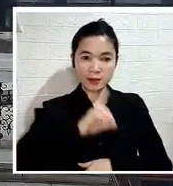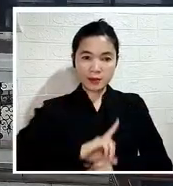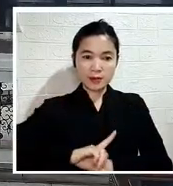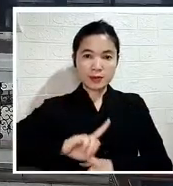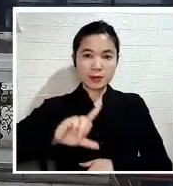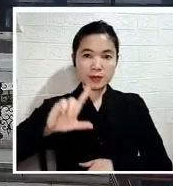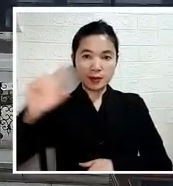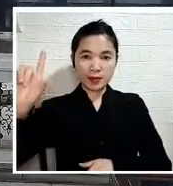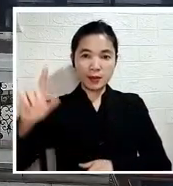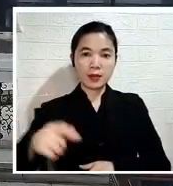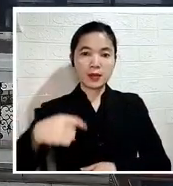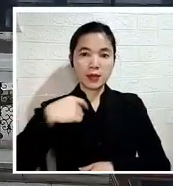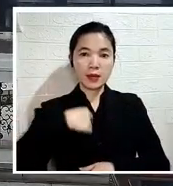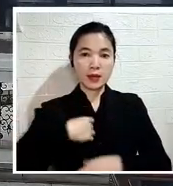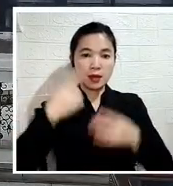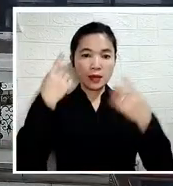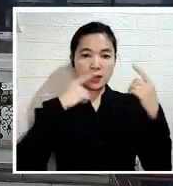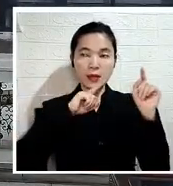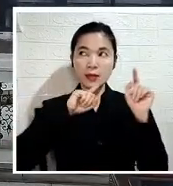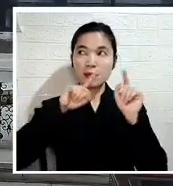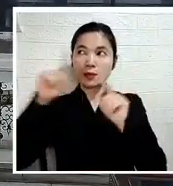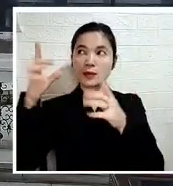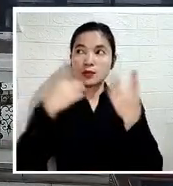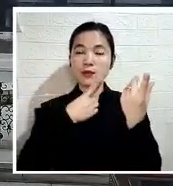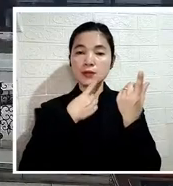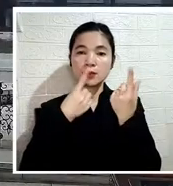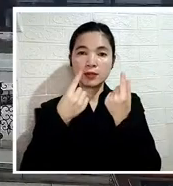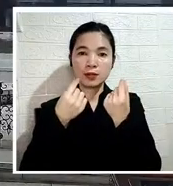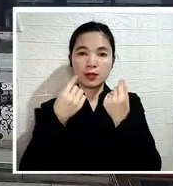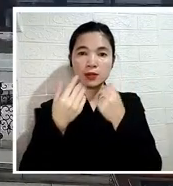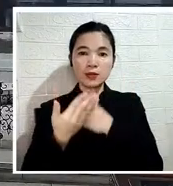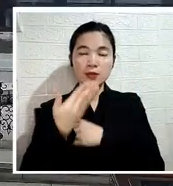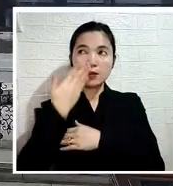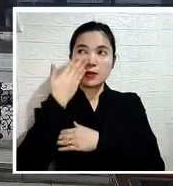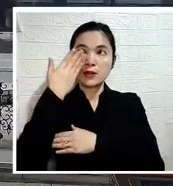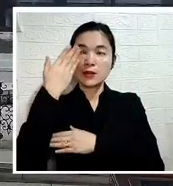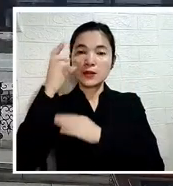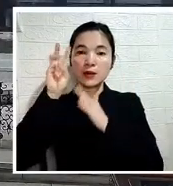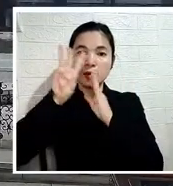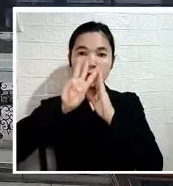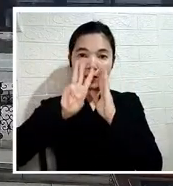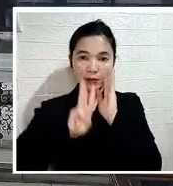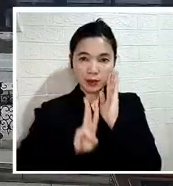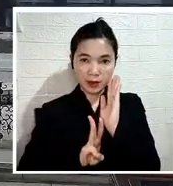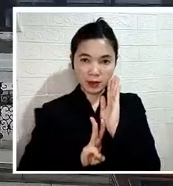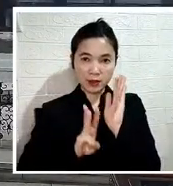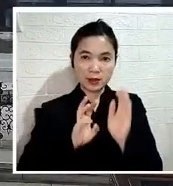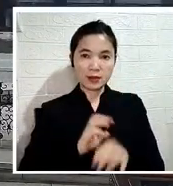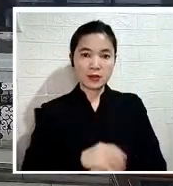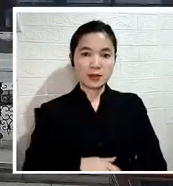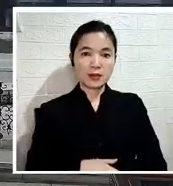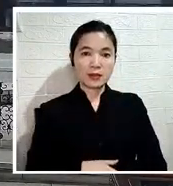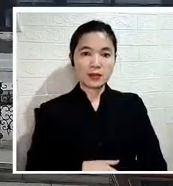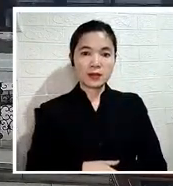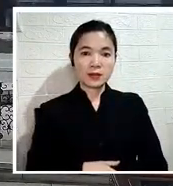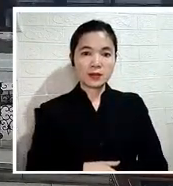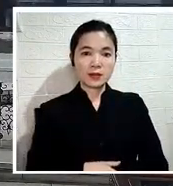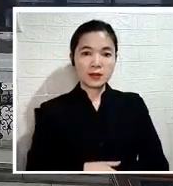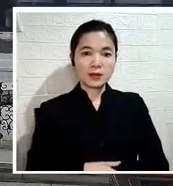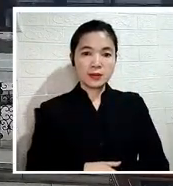Lord. I come to do your will.